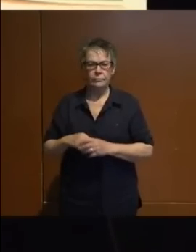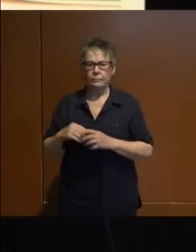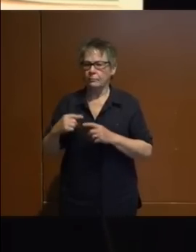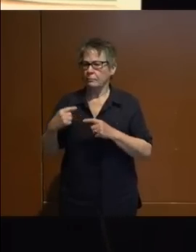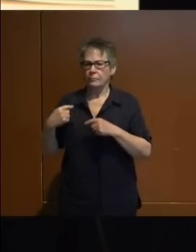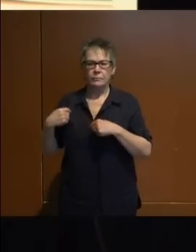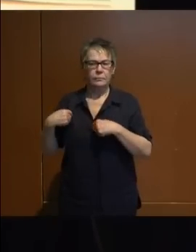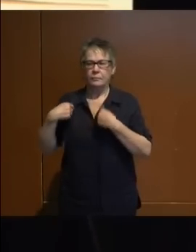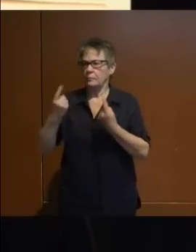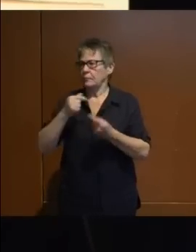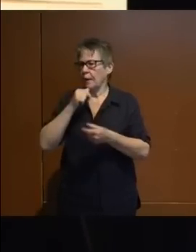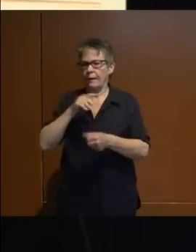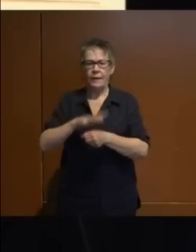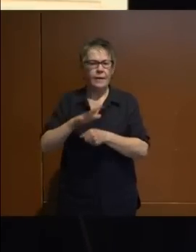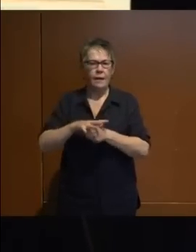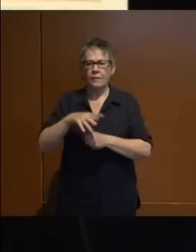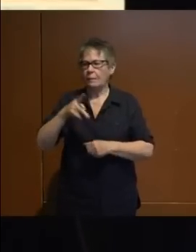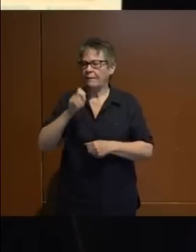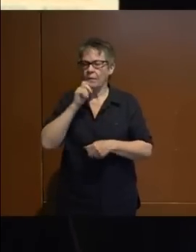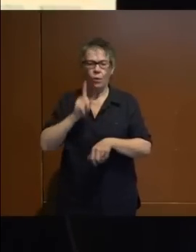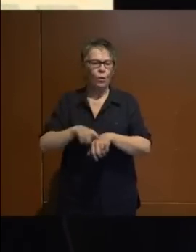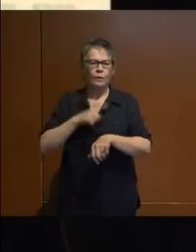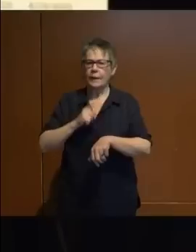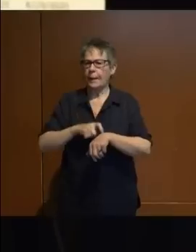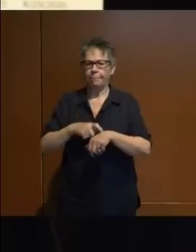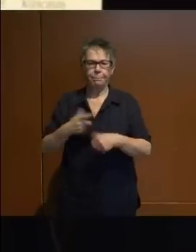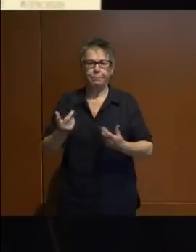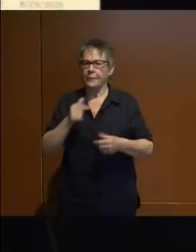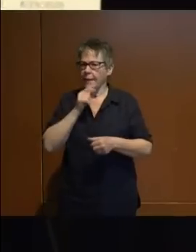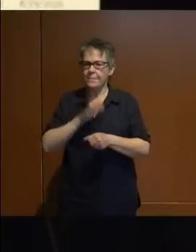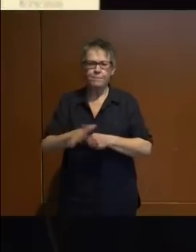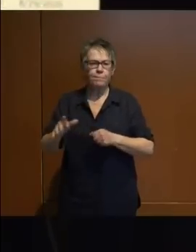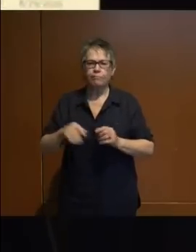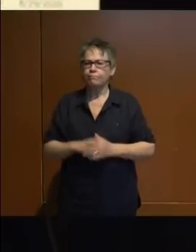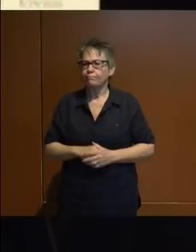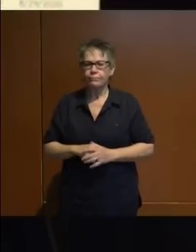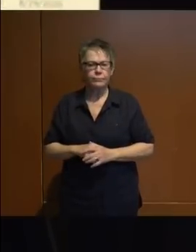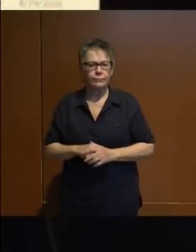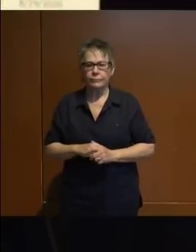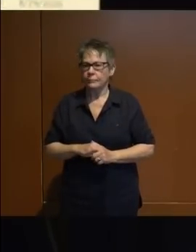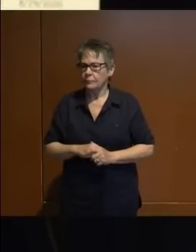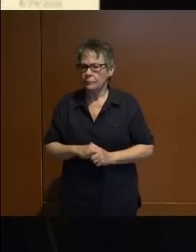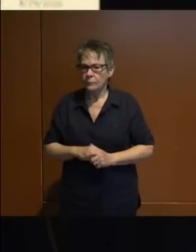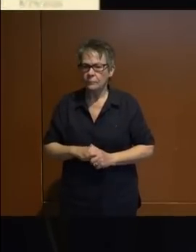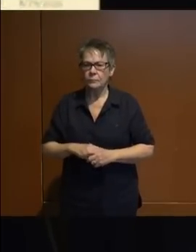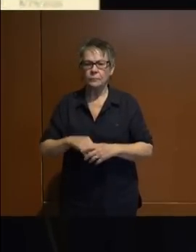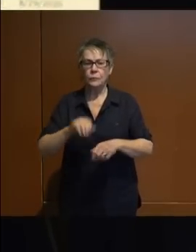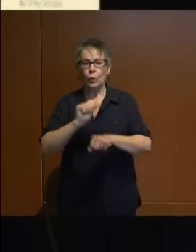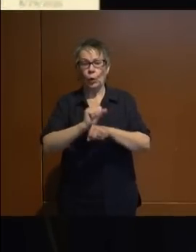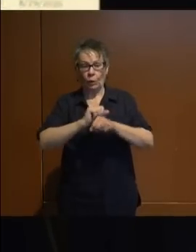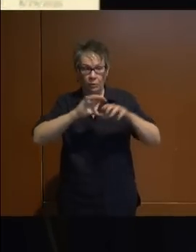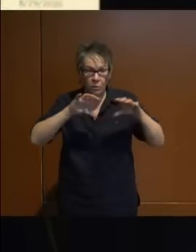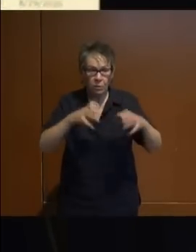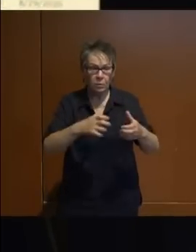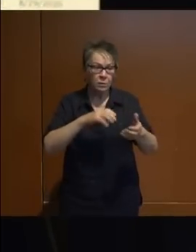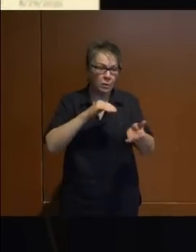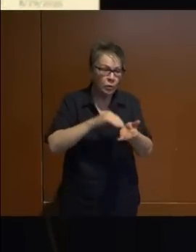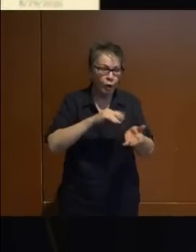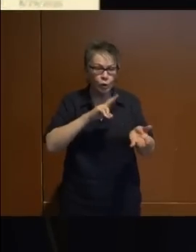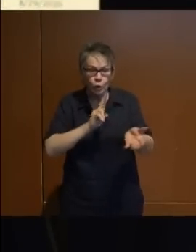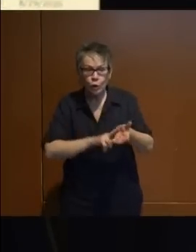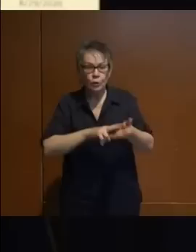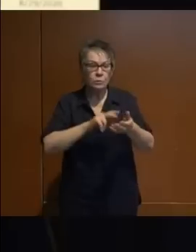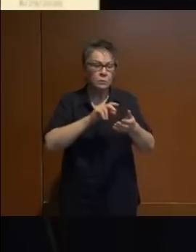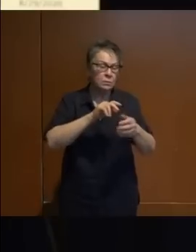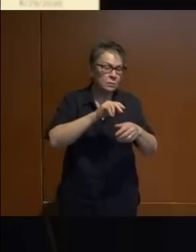time, and I know that I think from the workforce perspective, that's the thing that is concerning them the